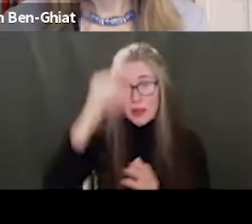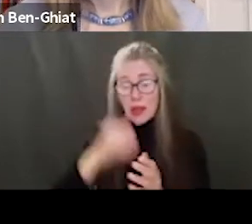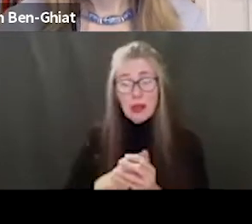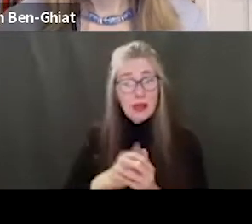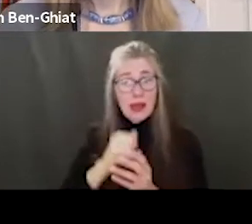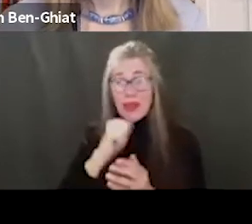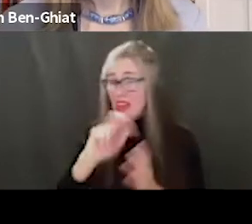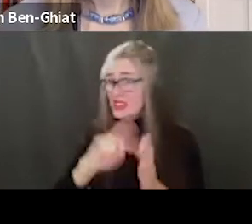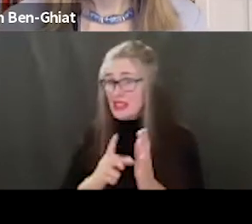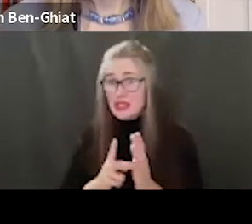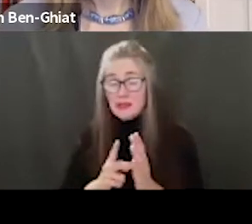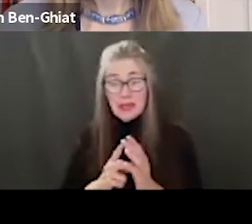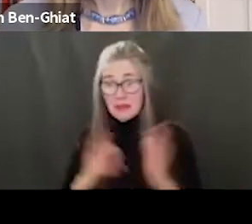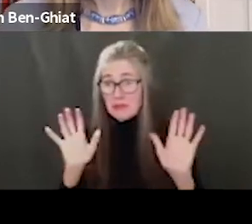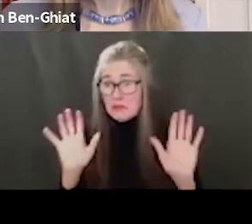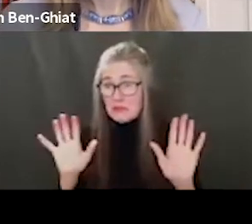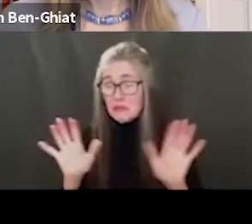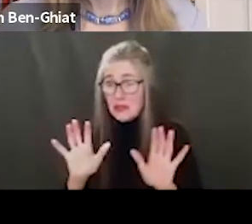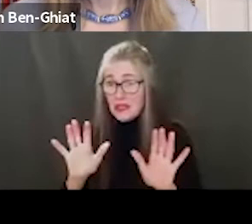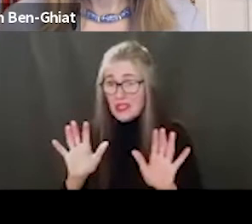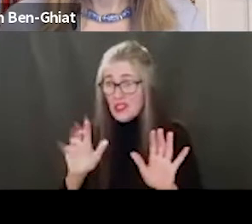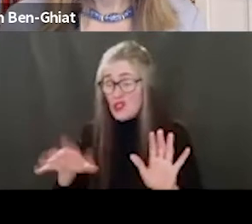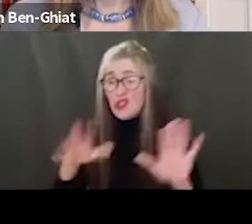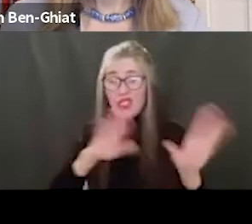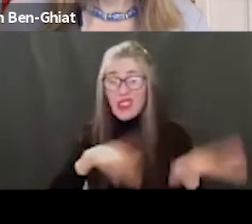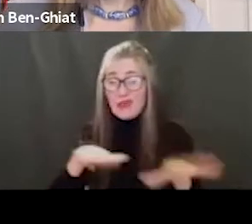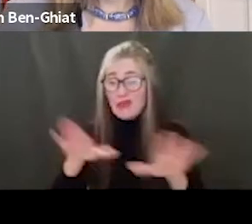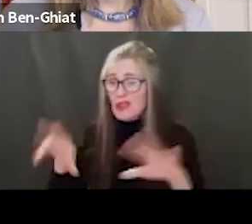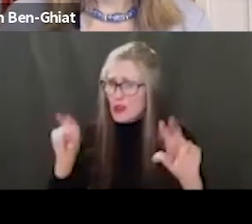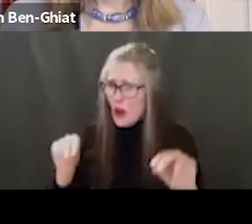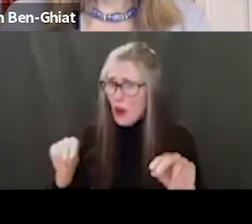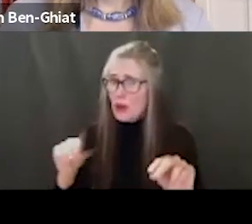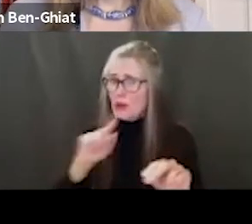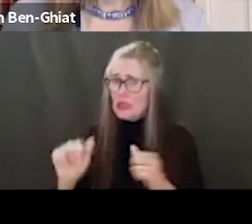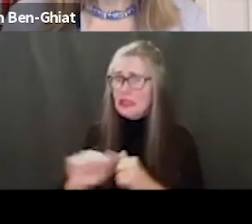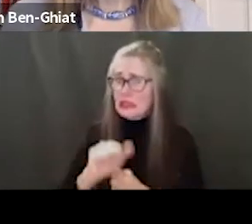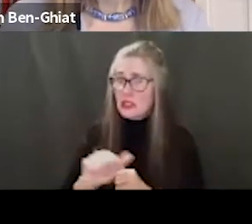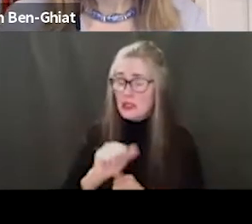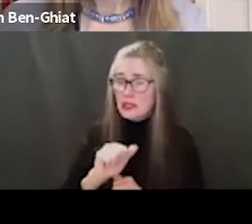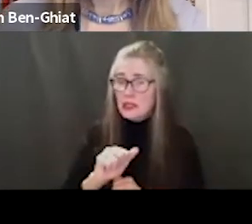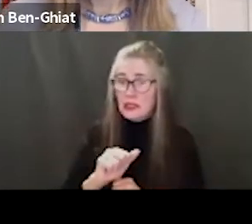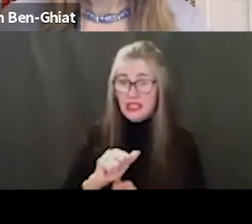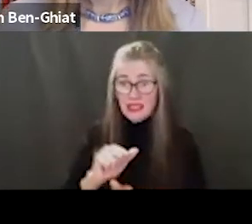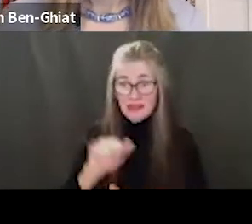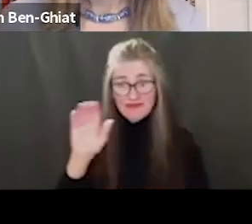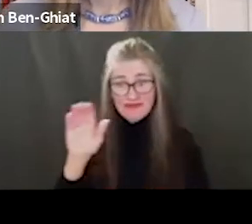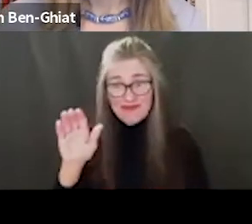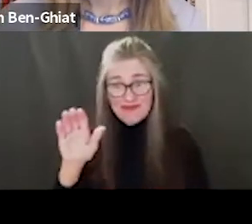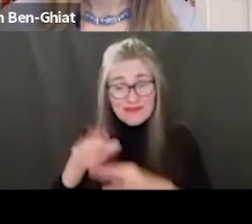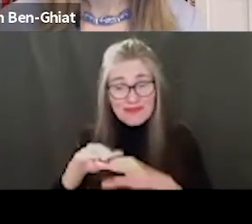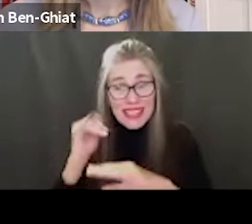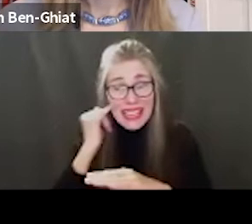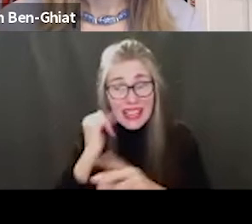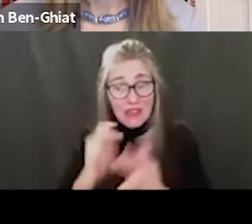doesn't mean it's not extremely bothersome and dangerous, because with a few right players who were